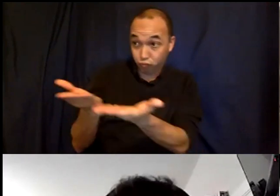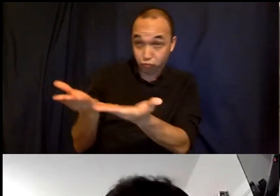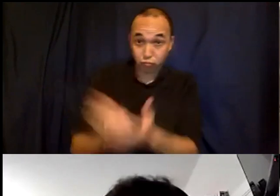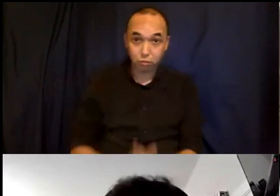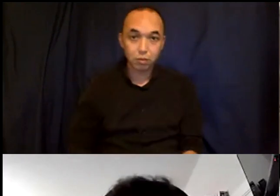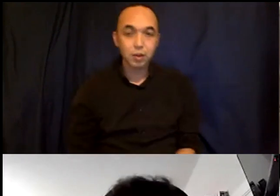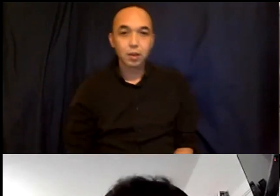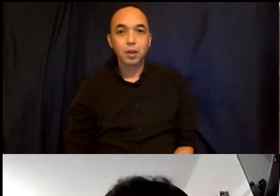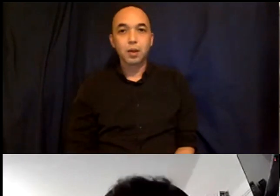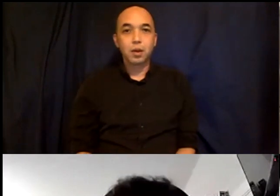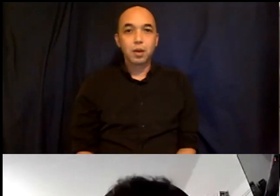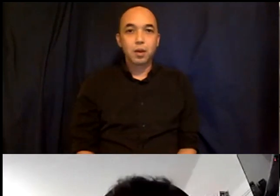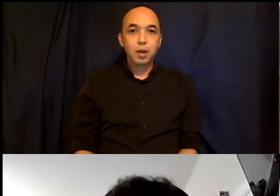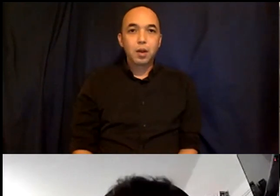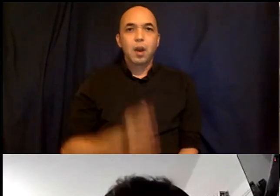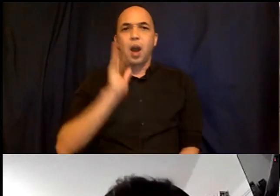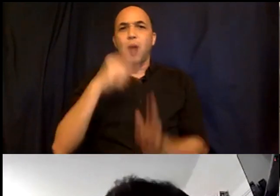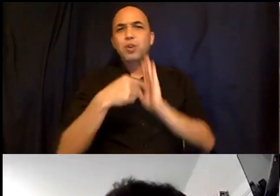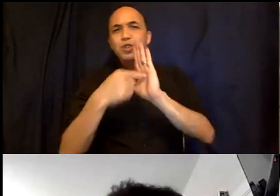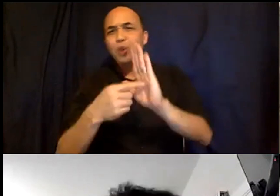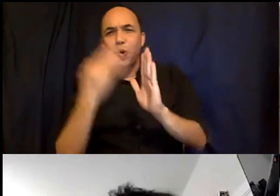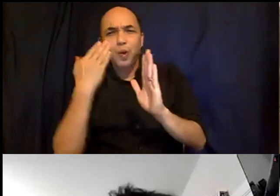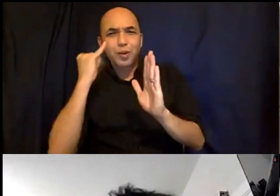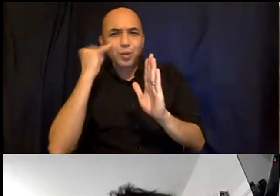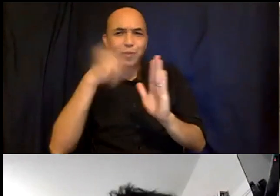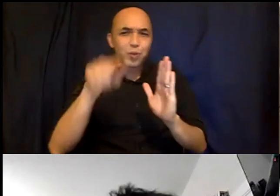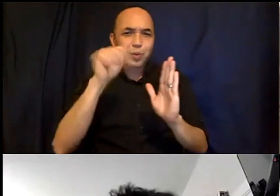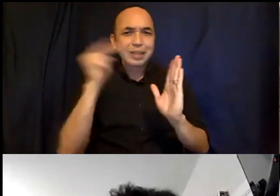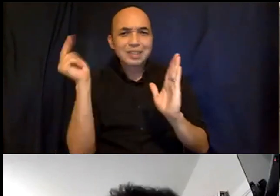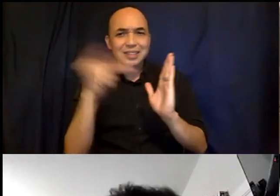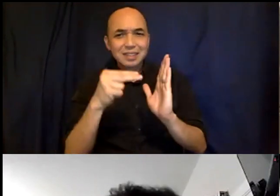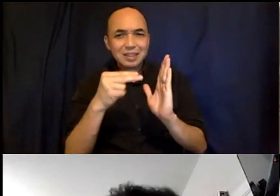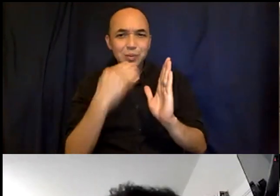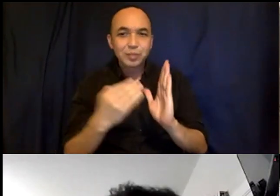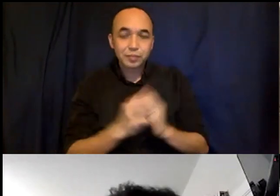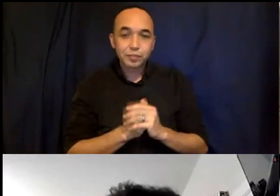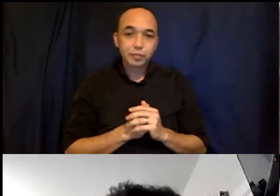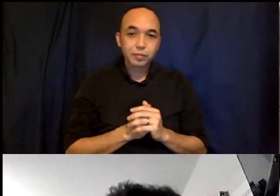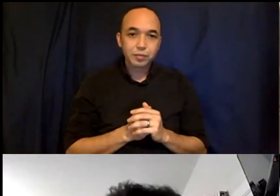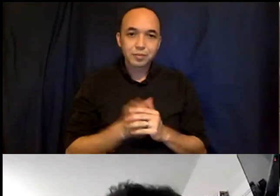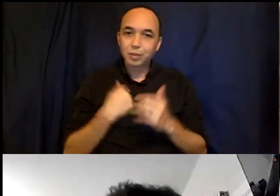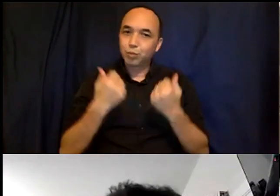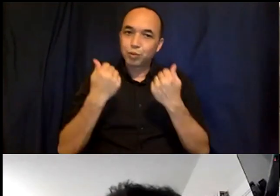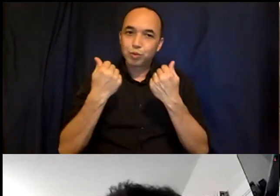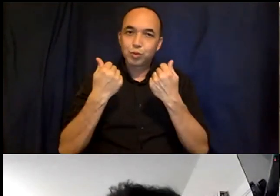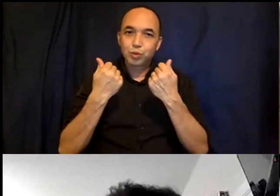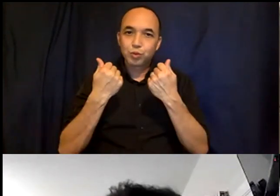All right, so I don't know. I'll come show this to you guys. I'm not sure if you can see it. I'm trying my best not to get close to the